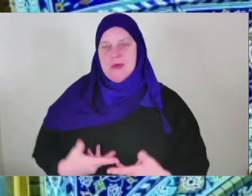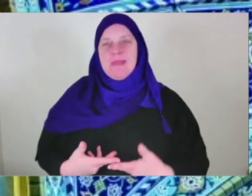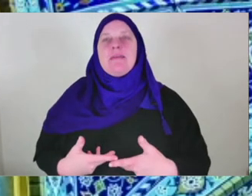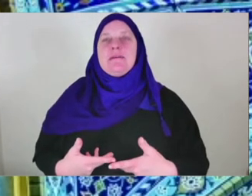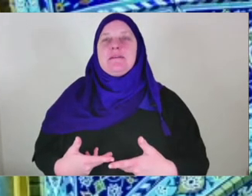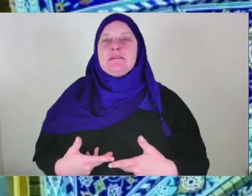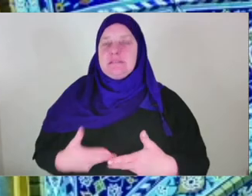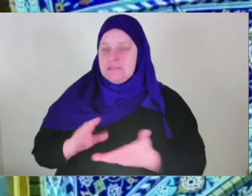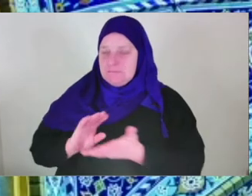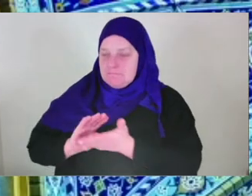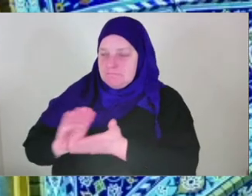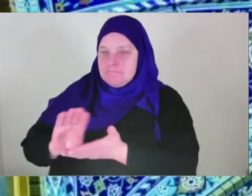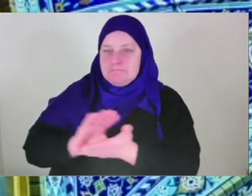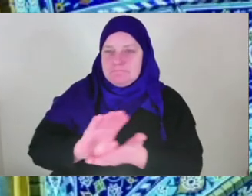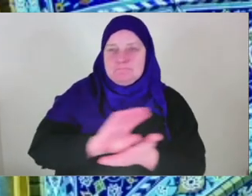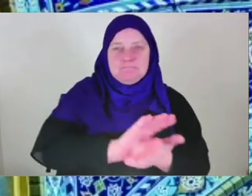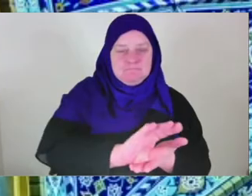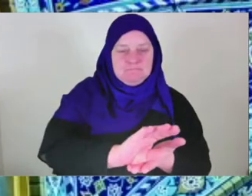more and purer.